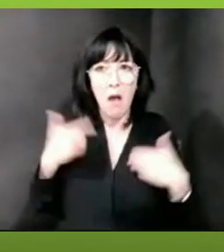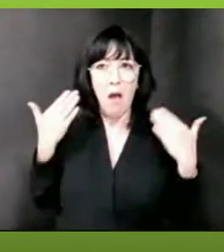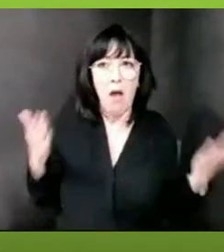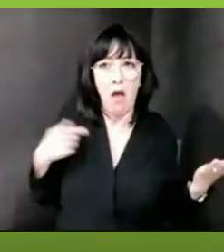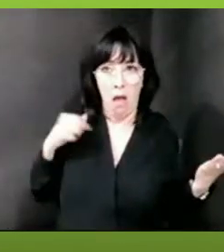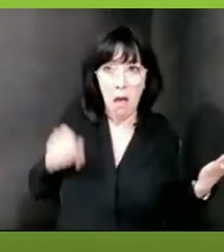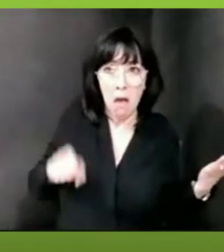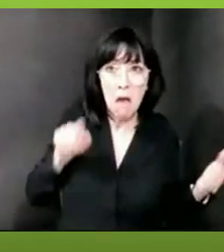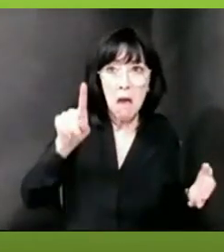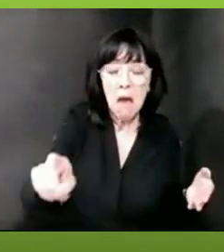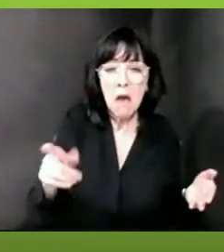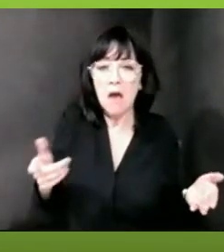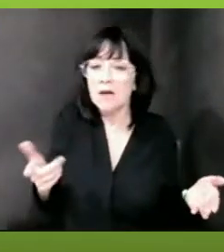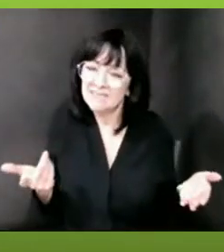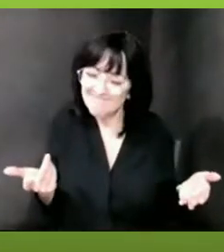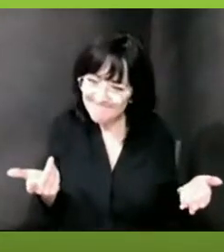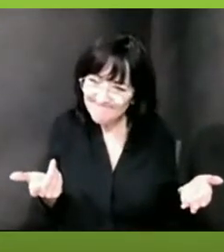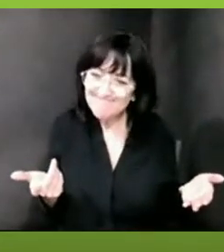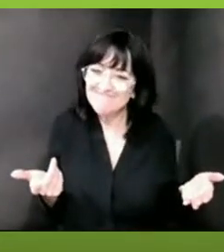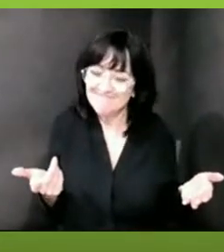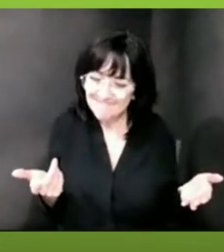in modeling vulnerability.